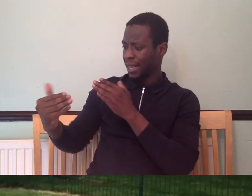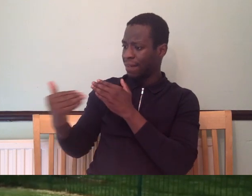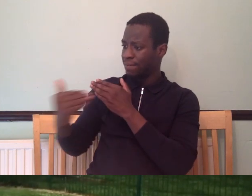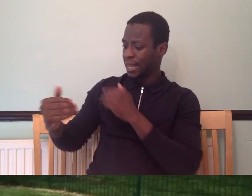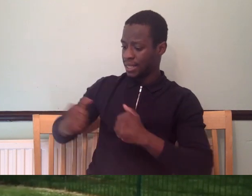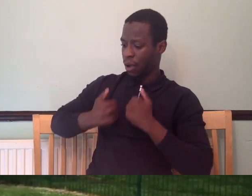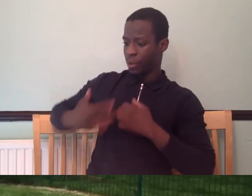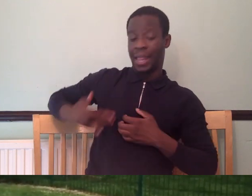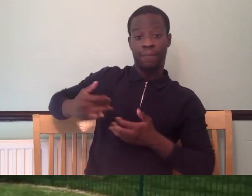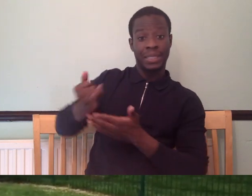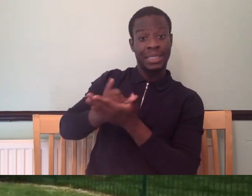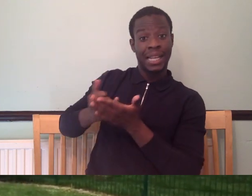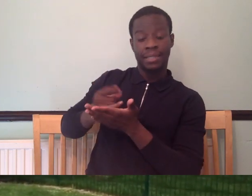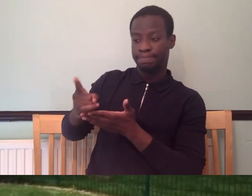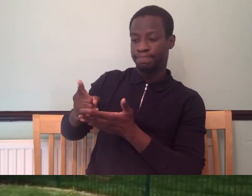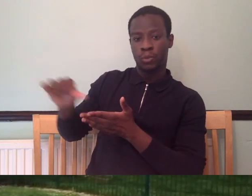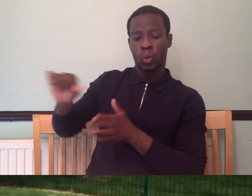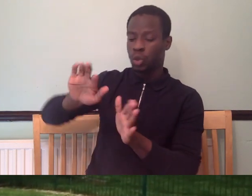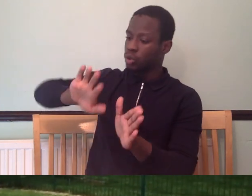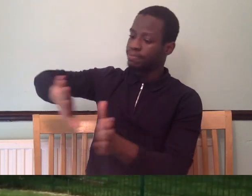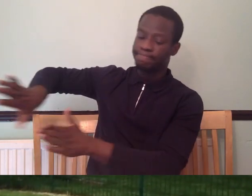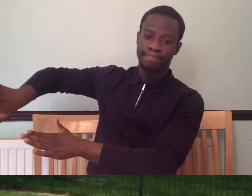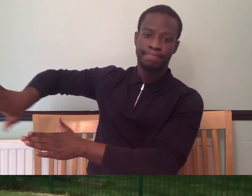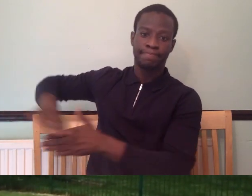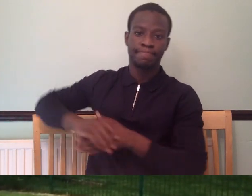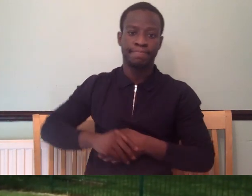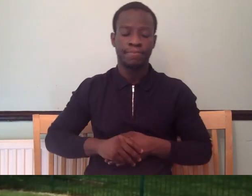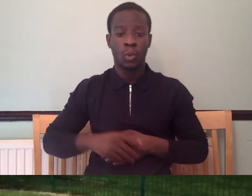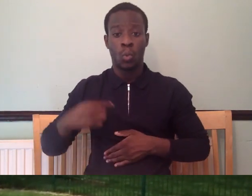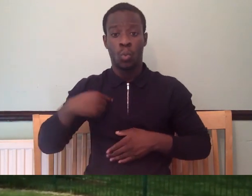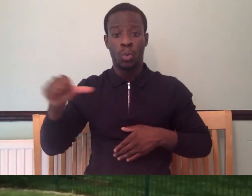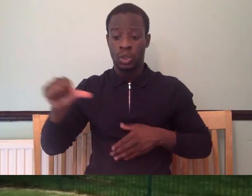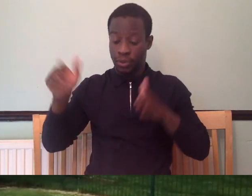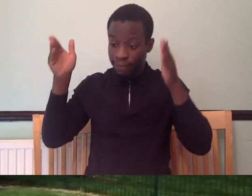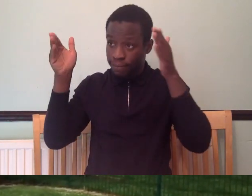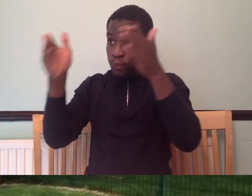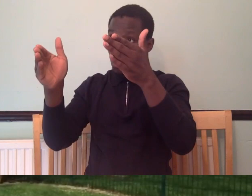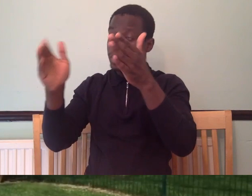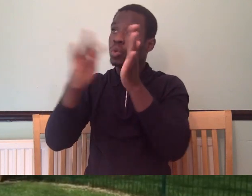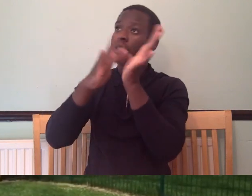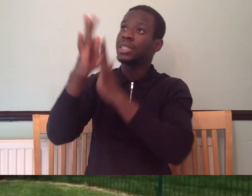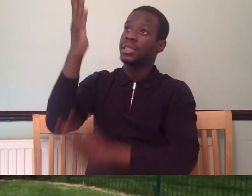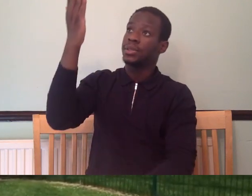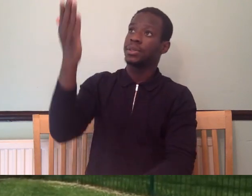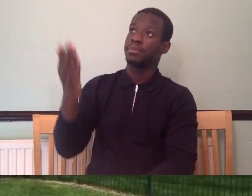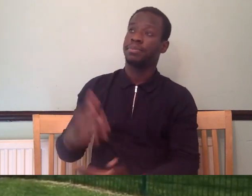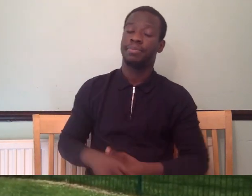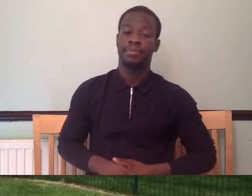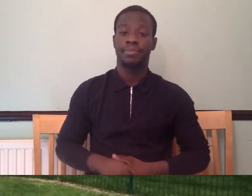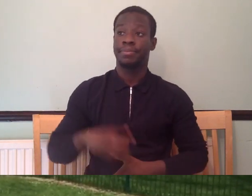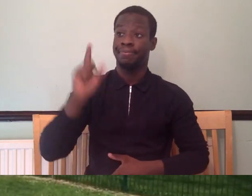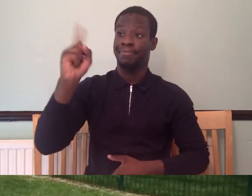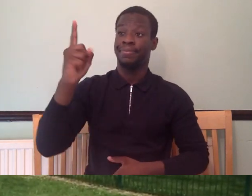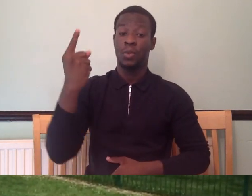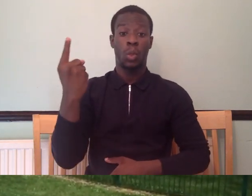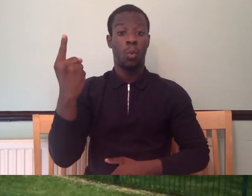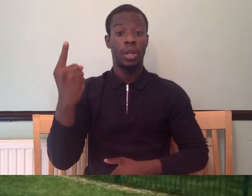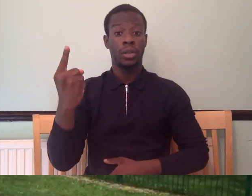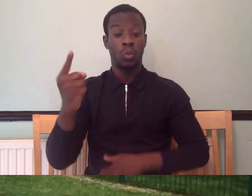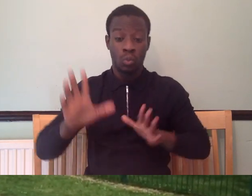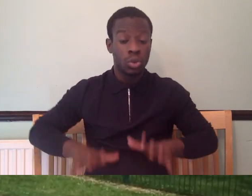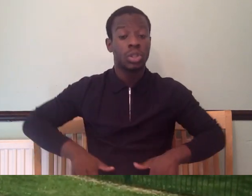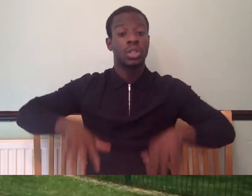the sin that so easily catches us. Let us fix our eyes upon Jesus. He is the one who began our